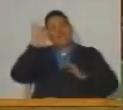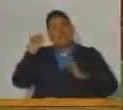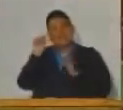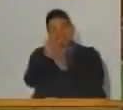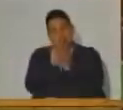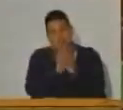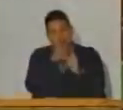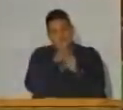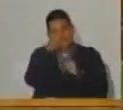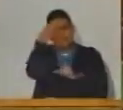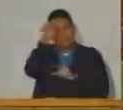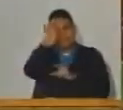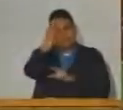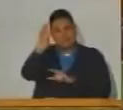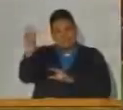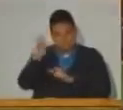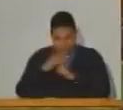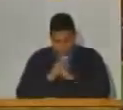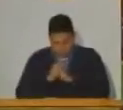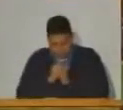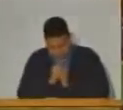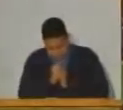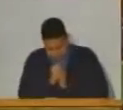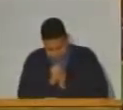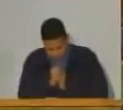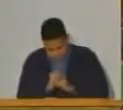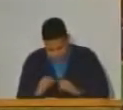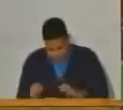Act 1966.